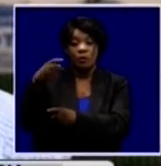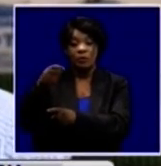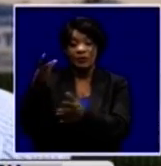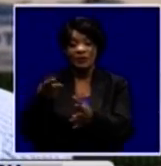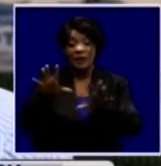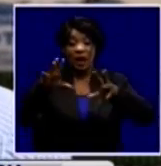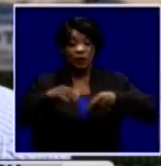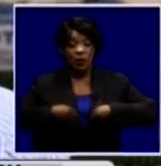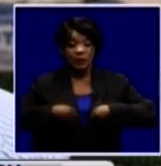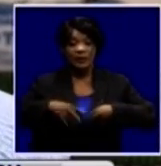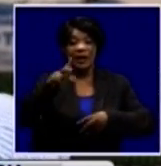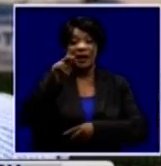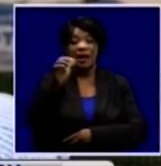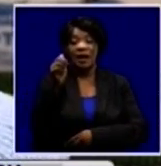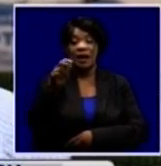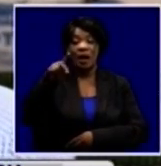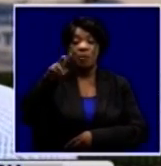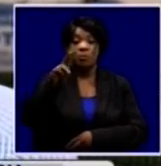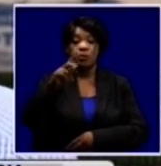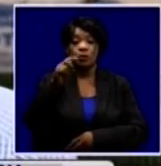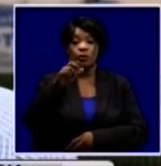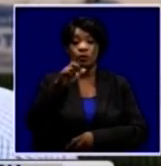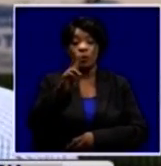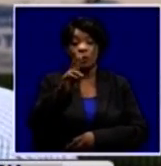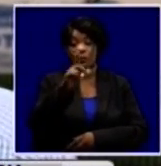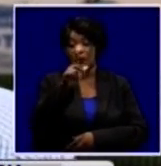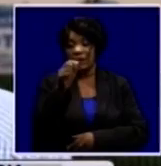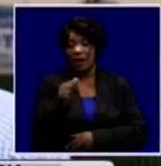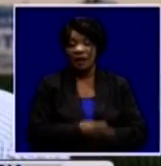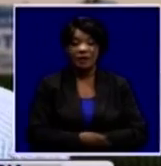Kaputula Kwandangala Clement.